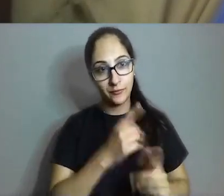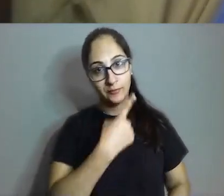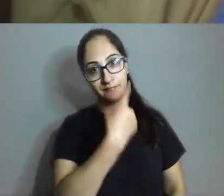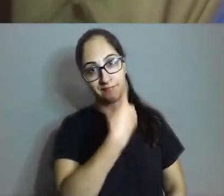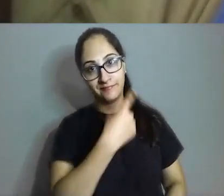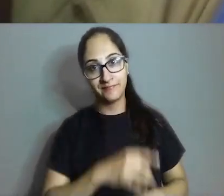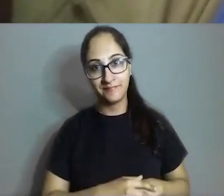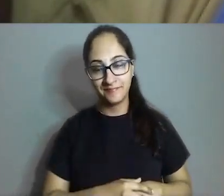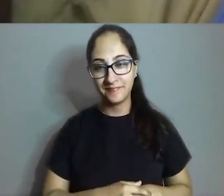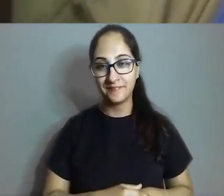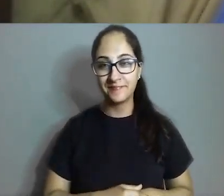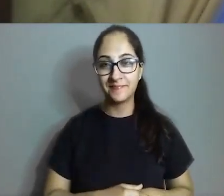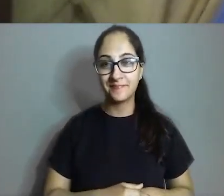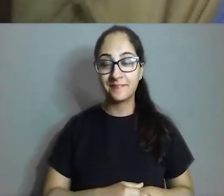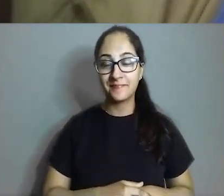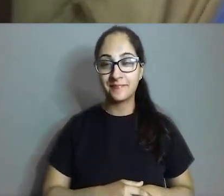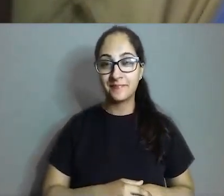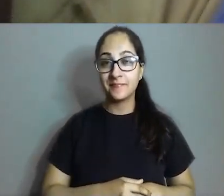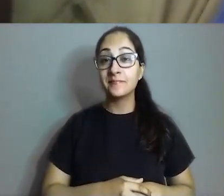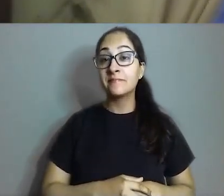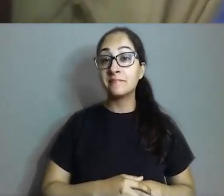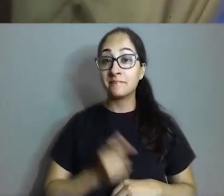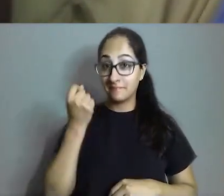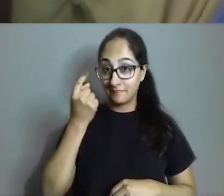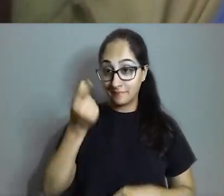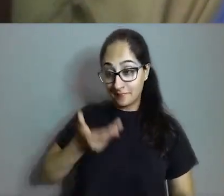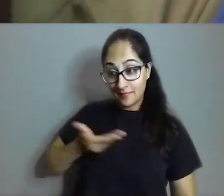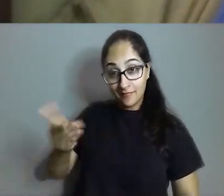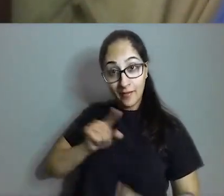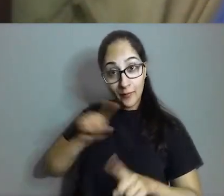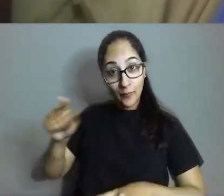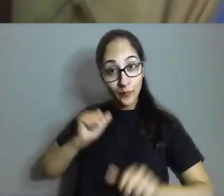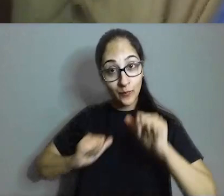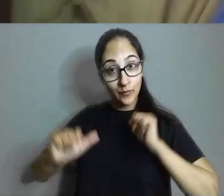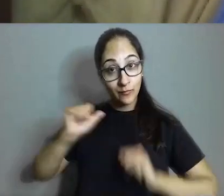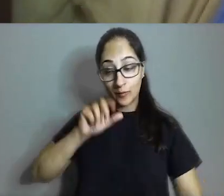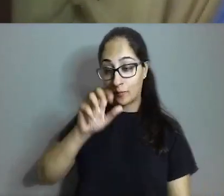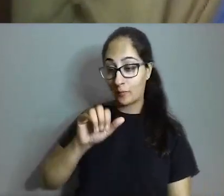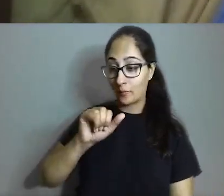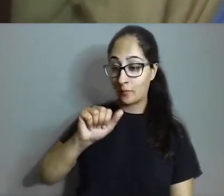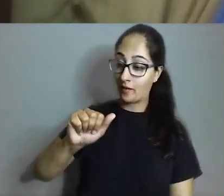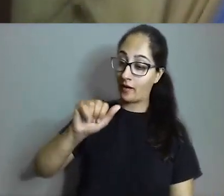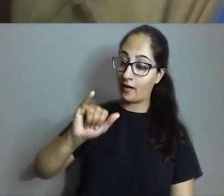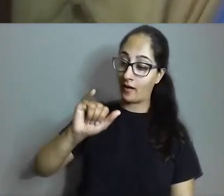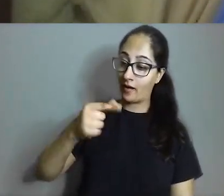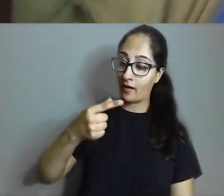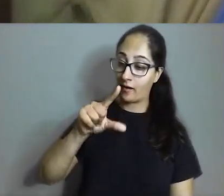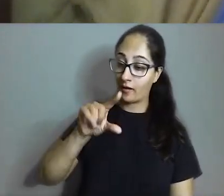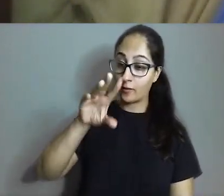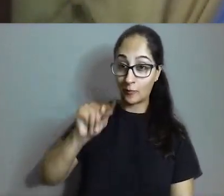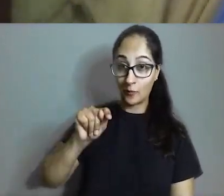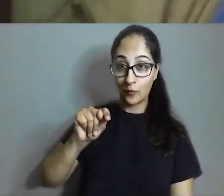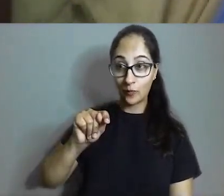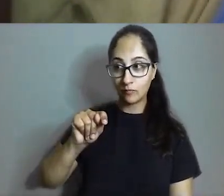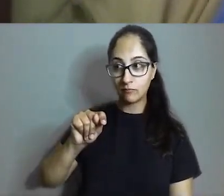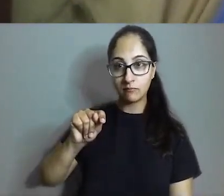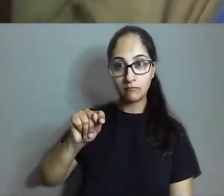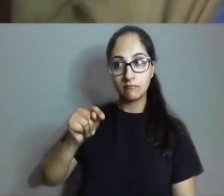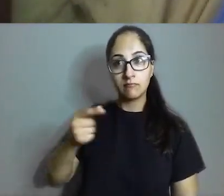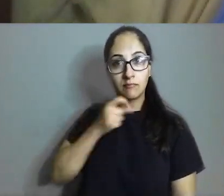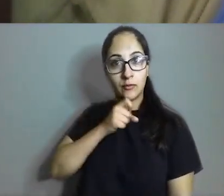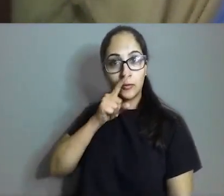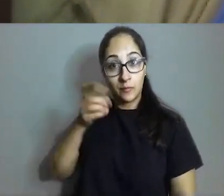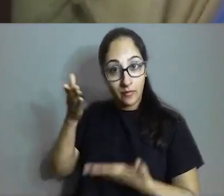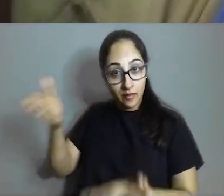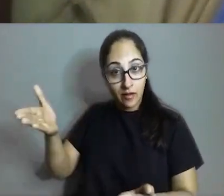was put to my senses and called back right away. Also, having been invited to be at Aiglemont, my nerves were shot. I